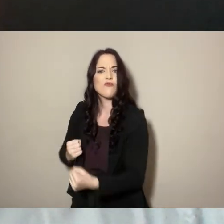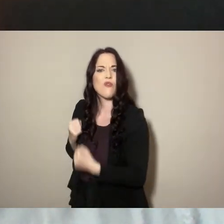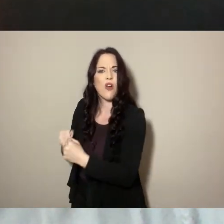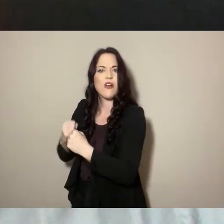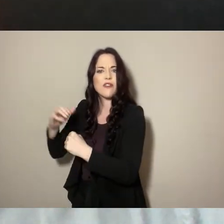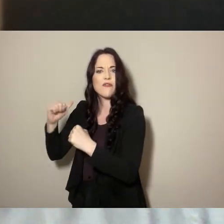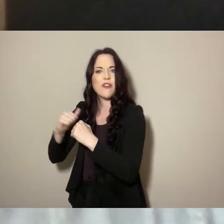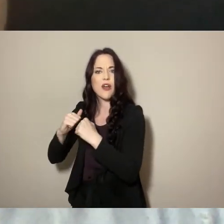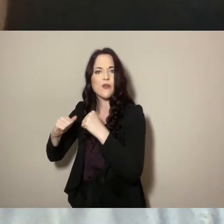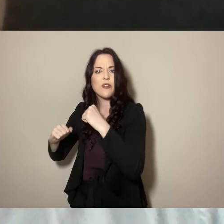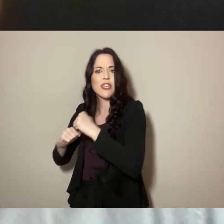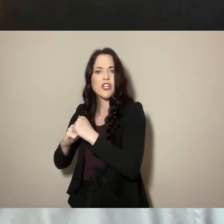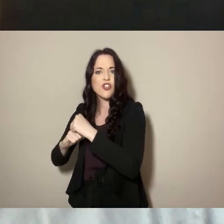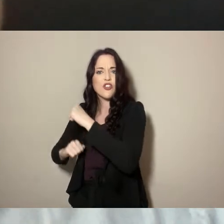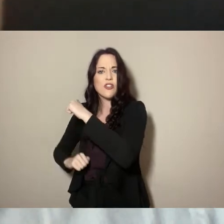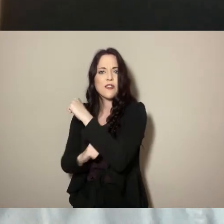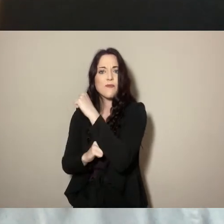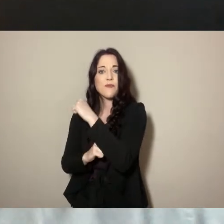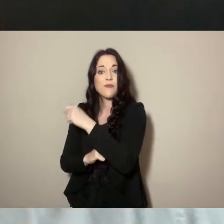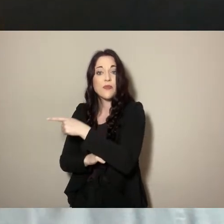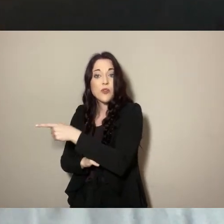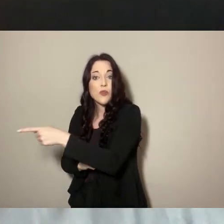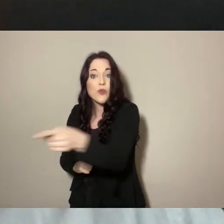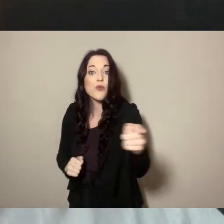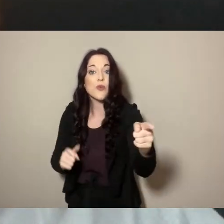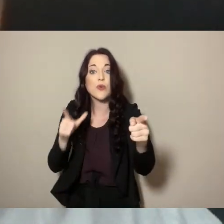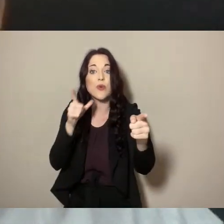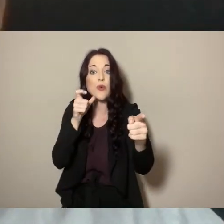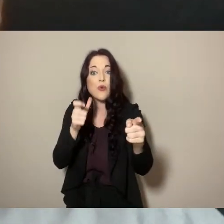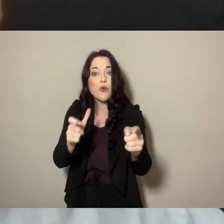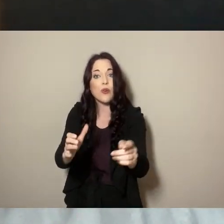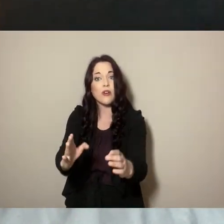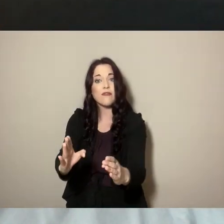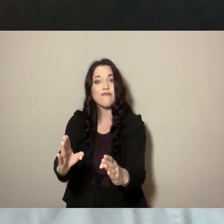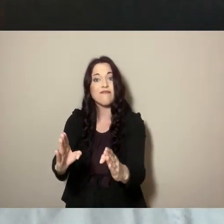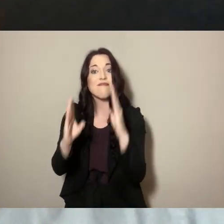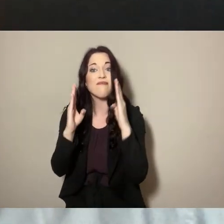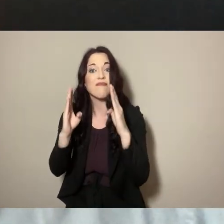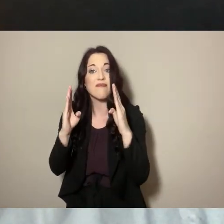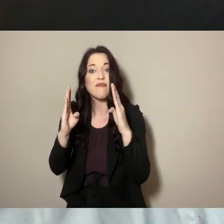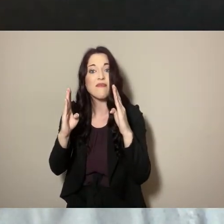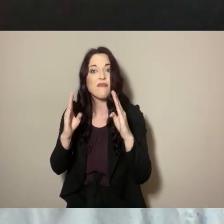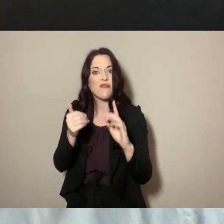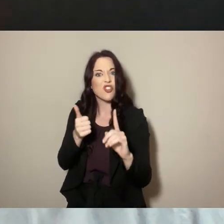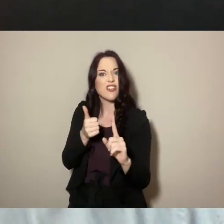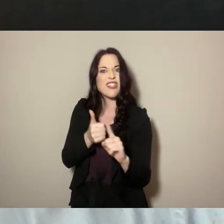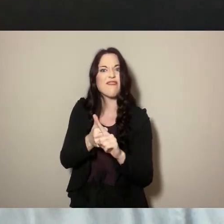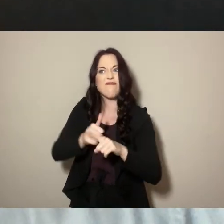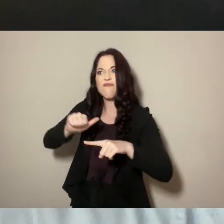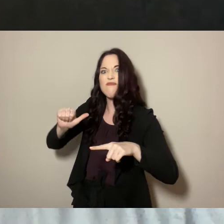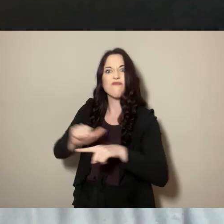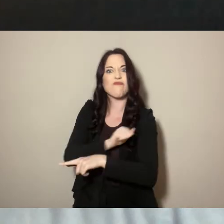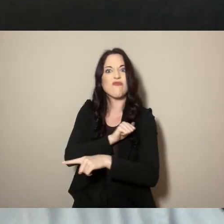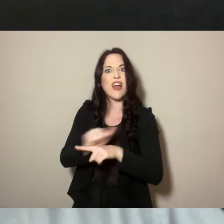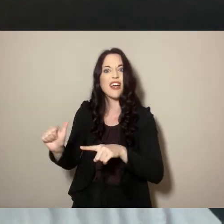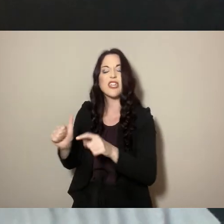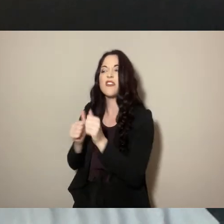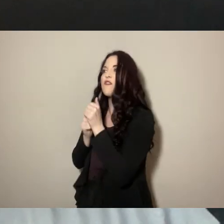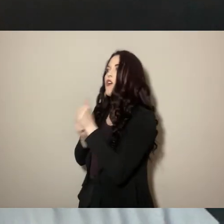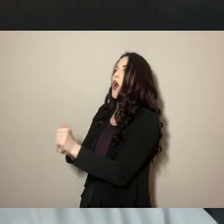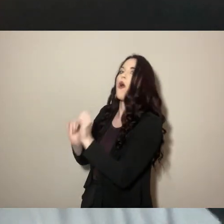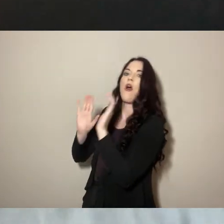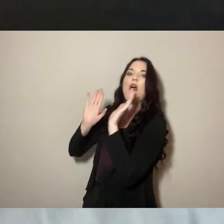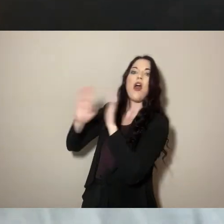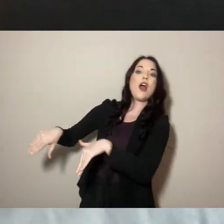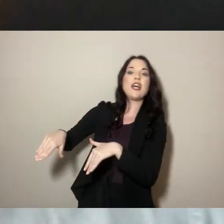Anyone who hears my words but does not put them into practice is like the fool